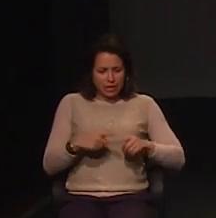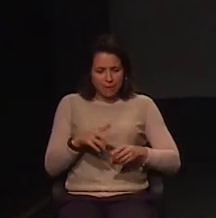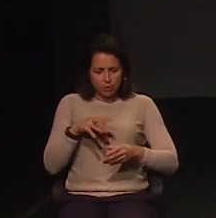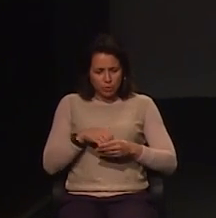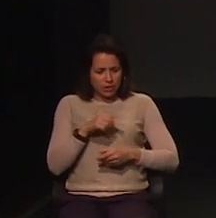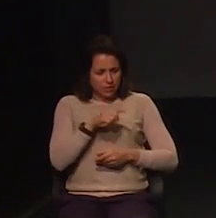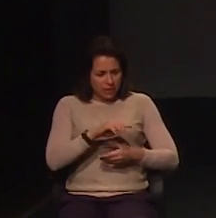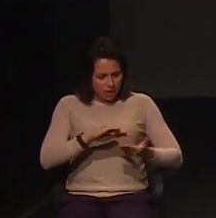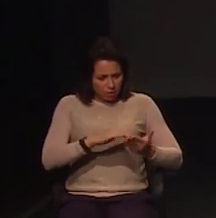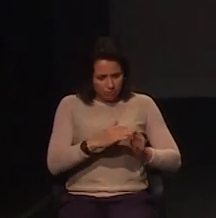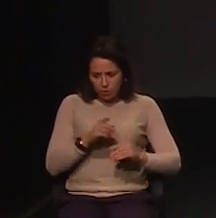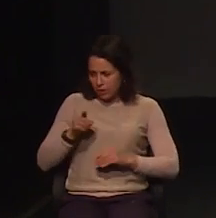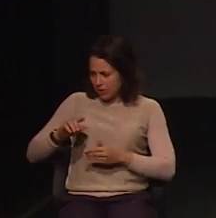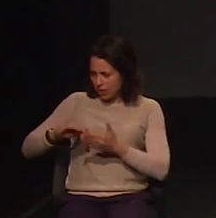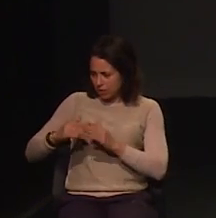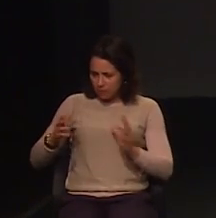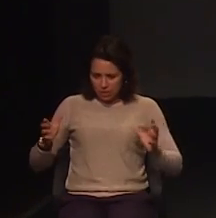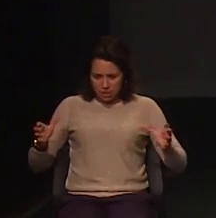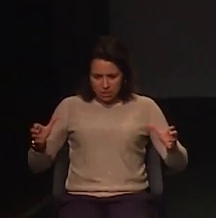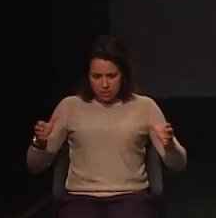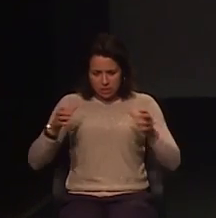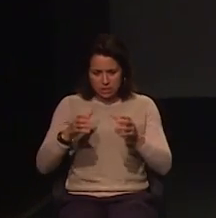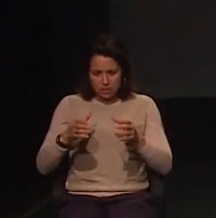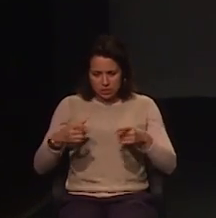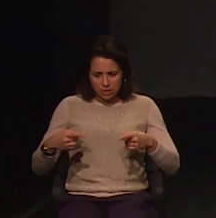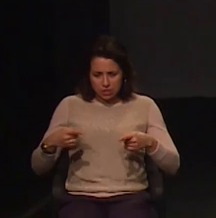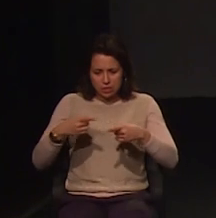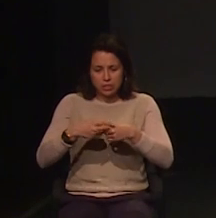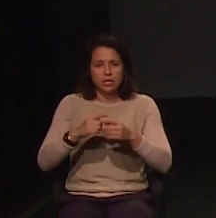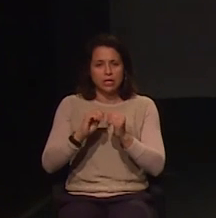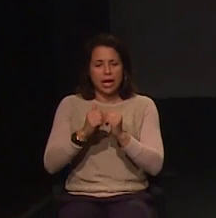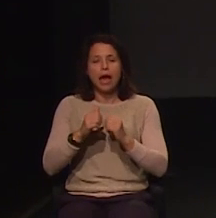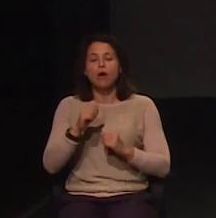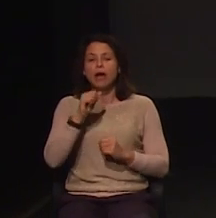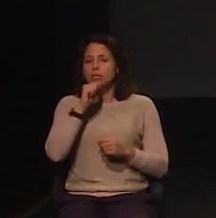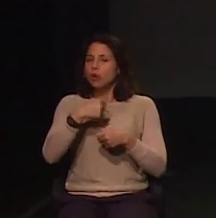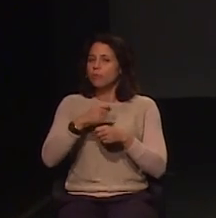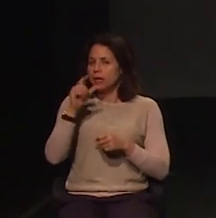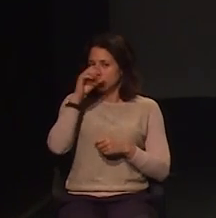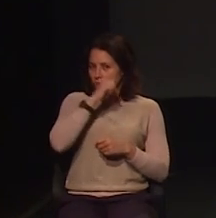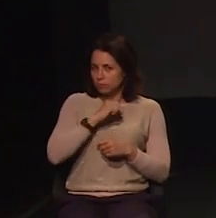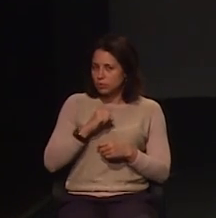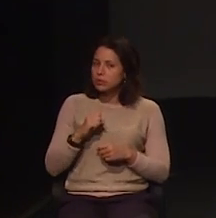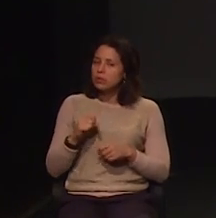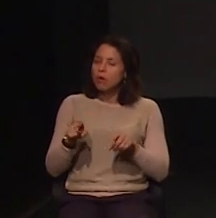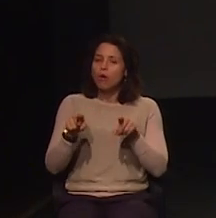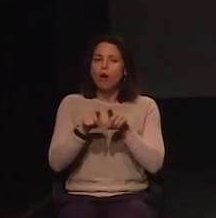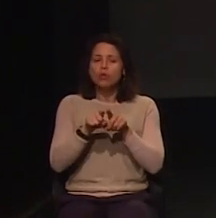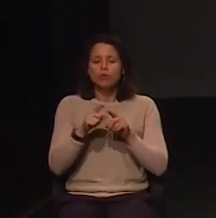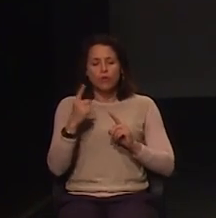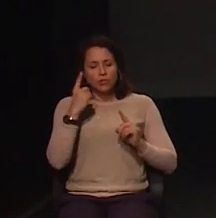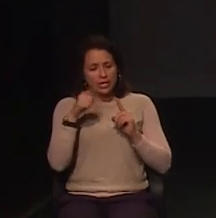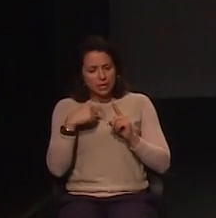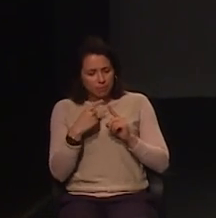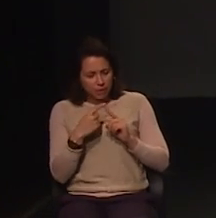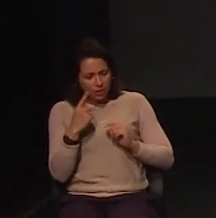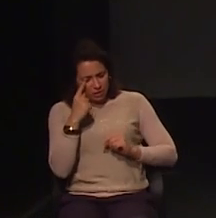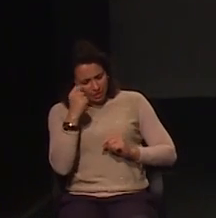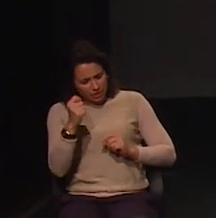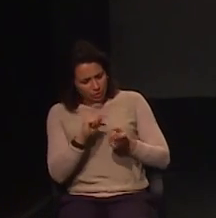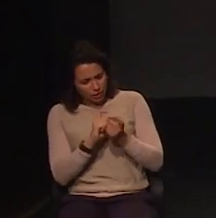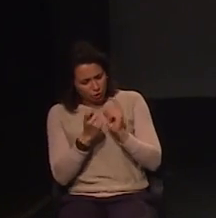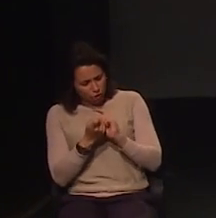and figure out what is the theory of change that works for both, knowing the root causes come from